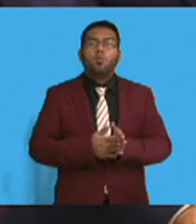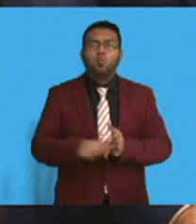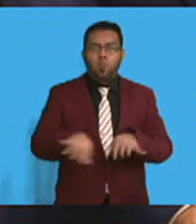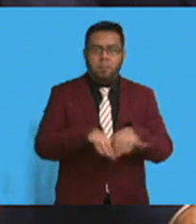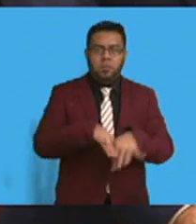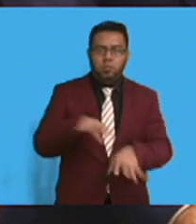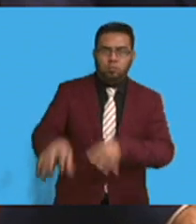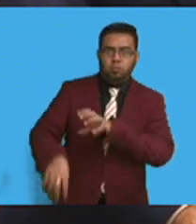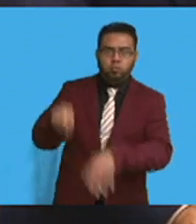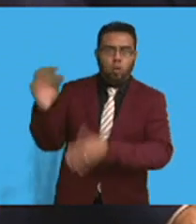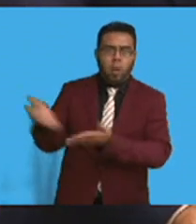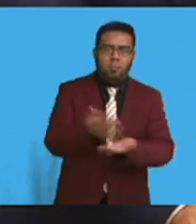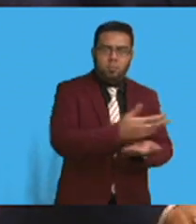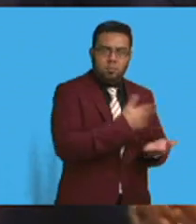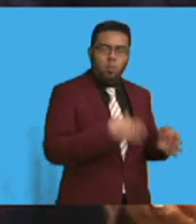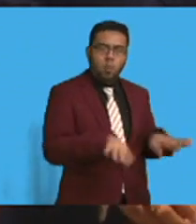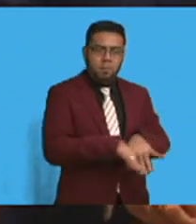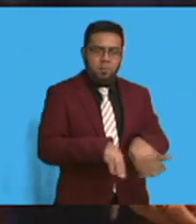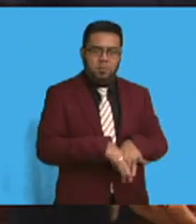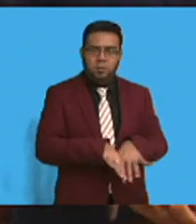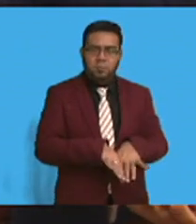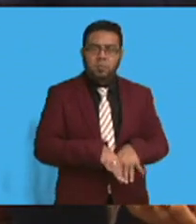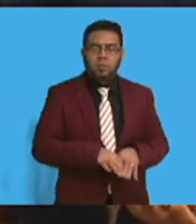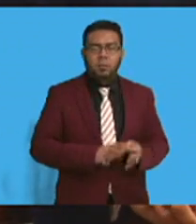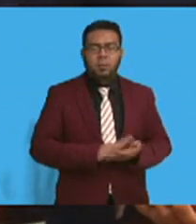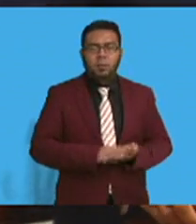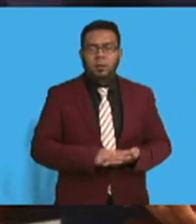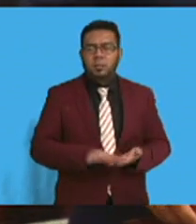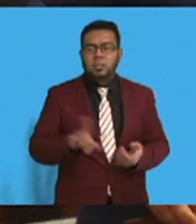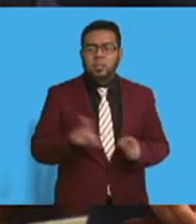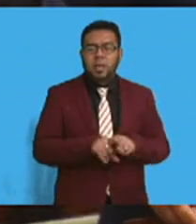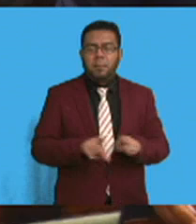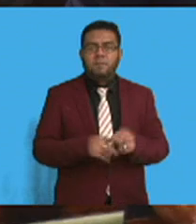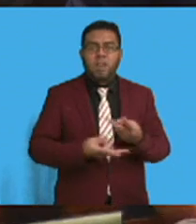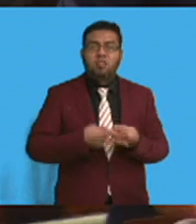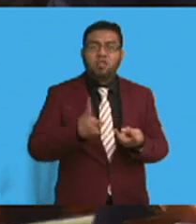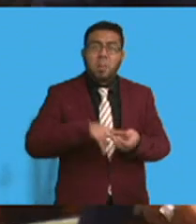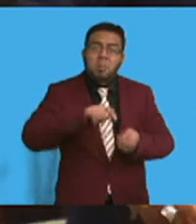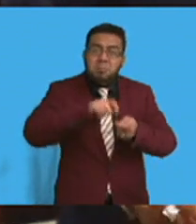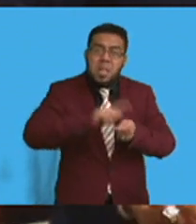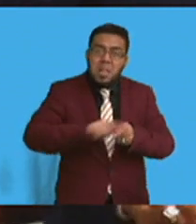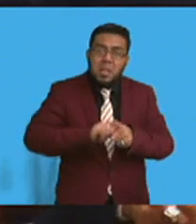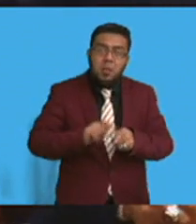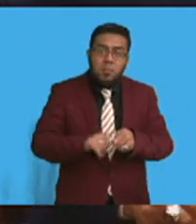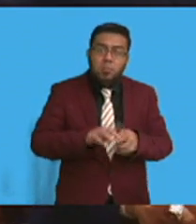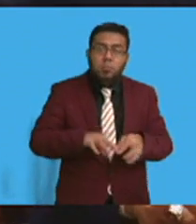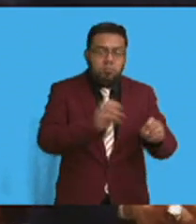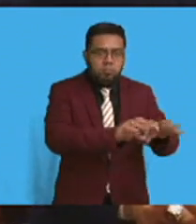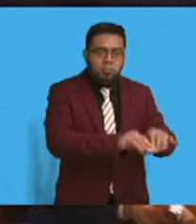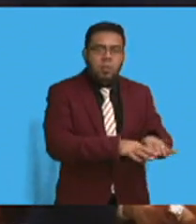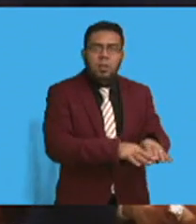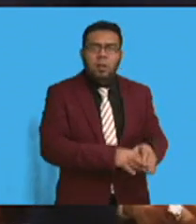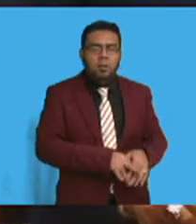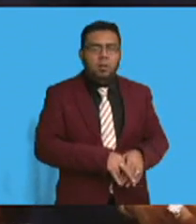distribute compost bins where Fijians can dispose of organic waste like leaves and kitchen waste. So we'll actually be creating compost from that waste